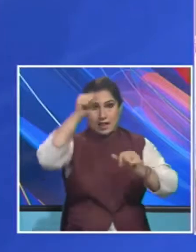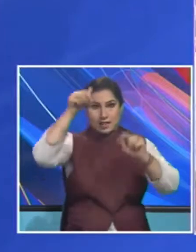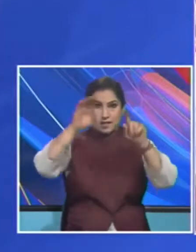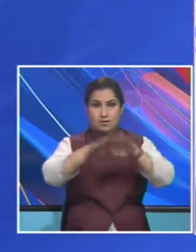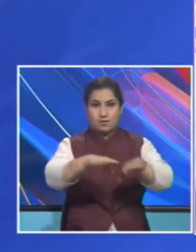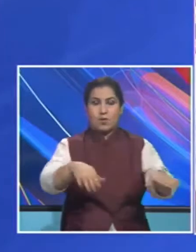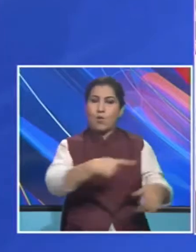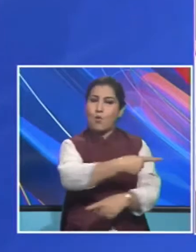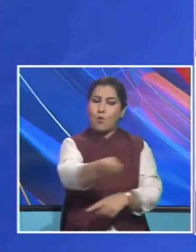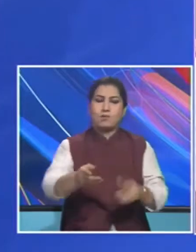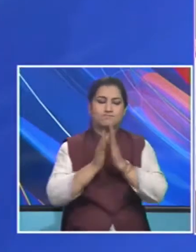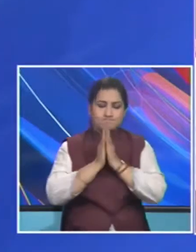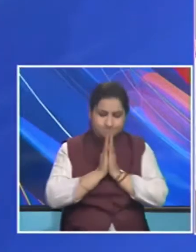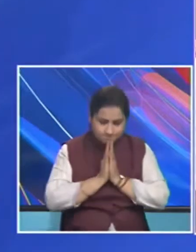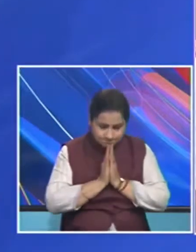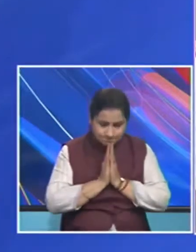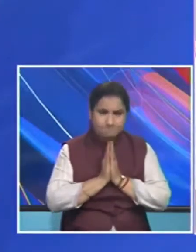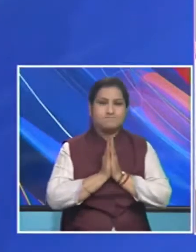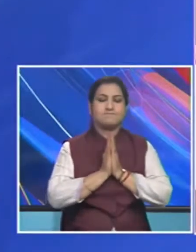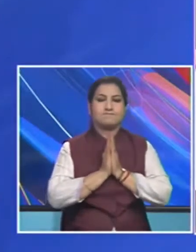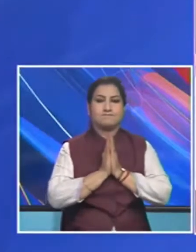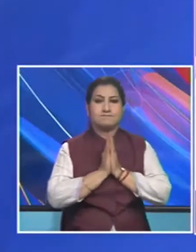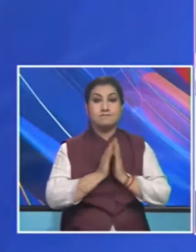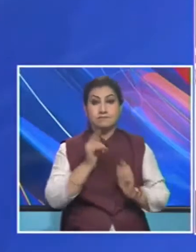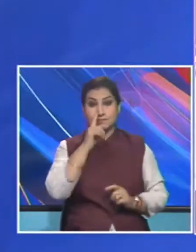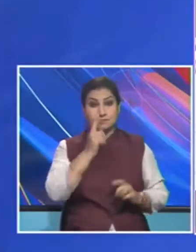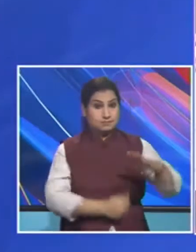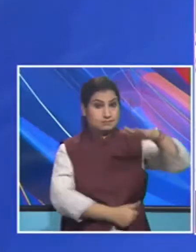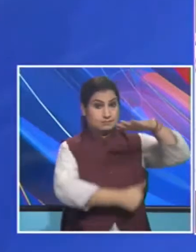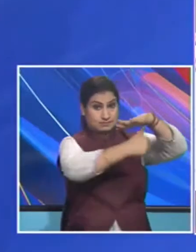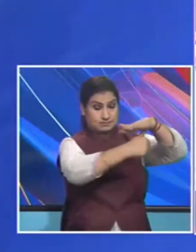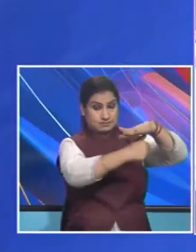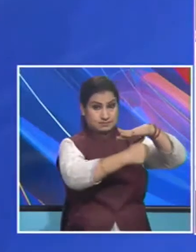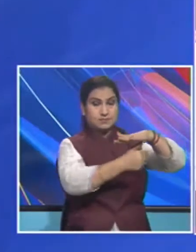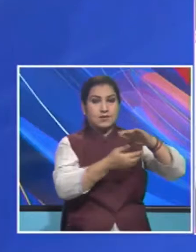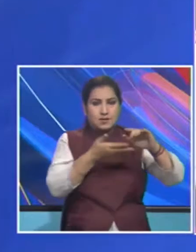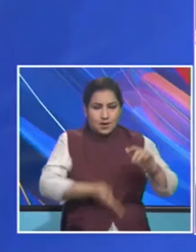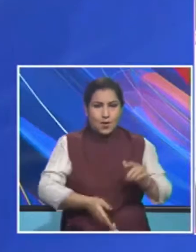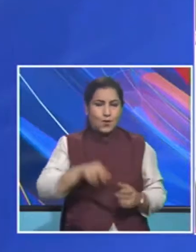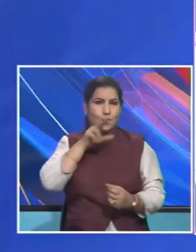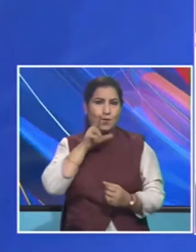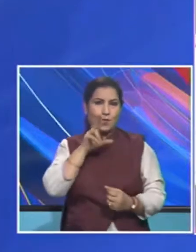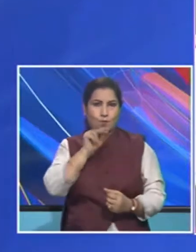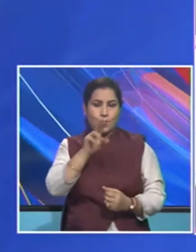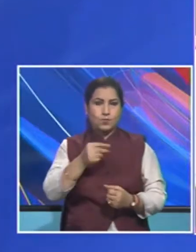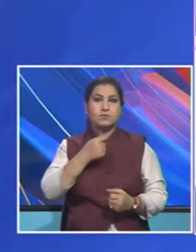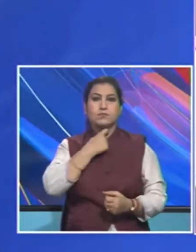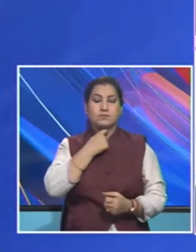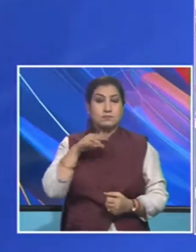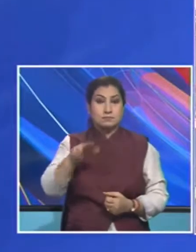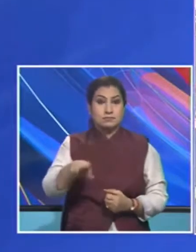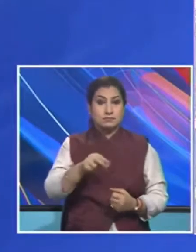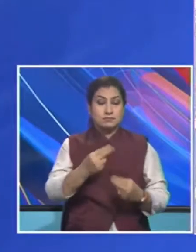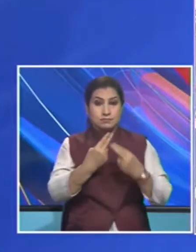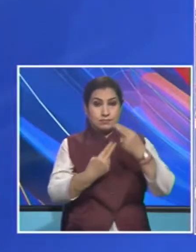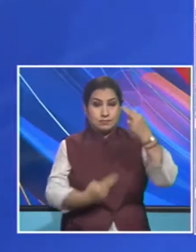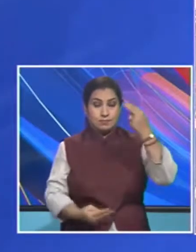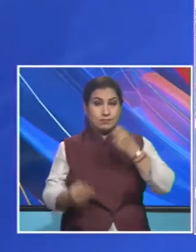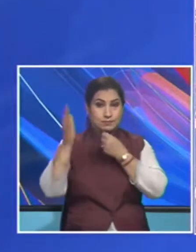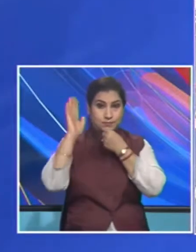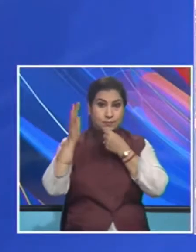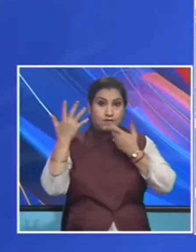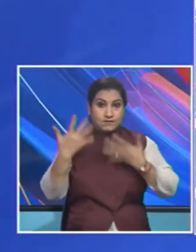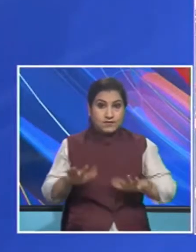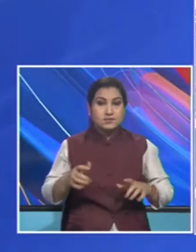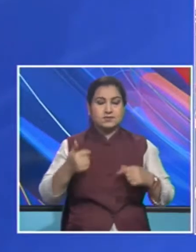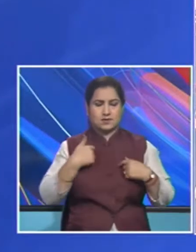Namaskar. Madam President, you have just addressed the members of the Parliament. I wish to